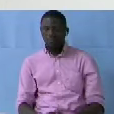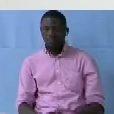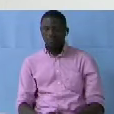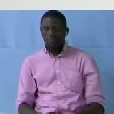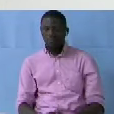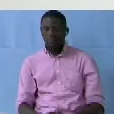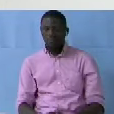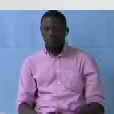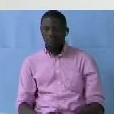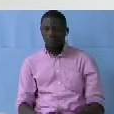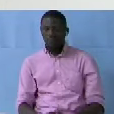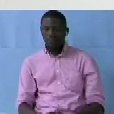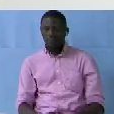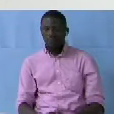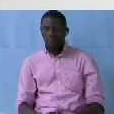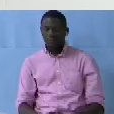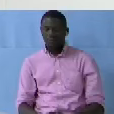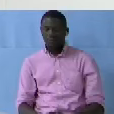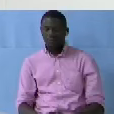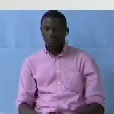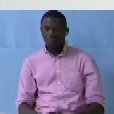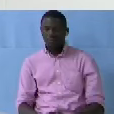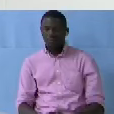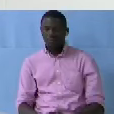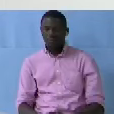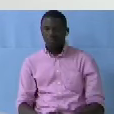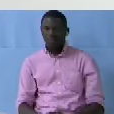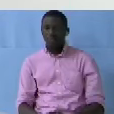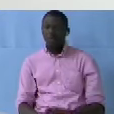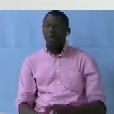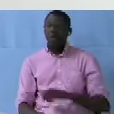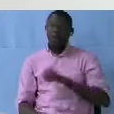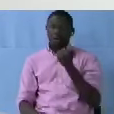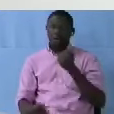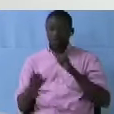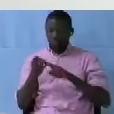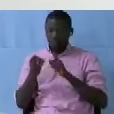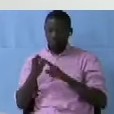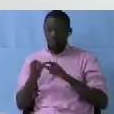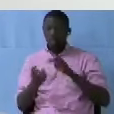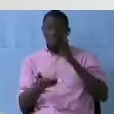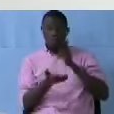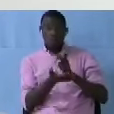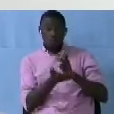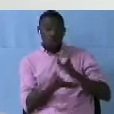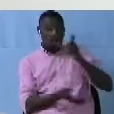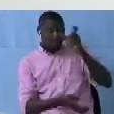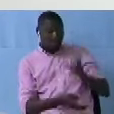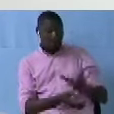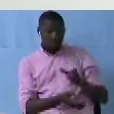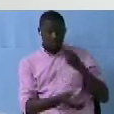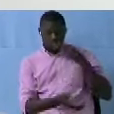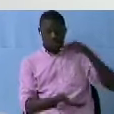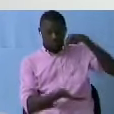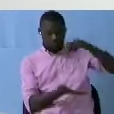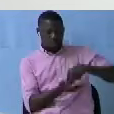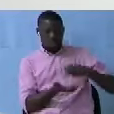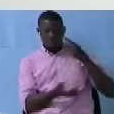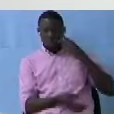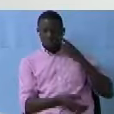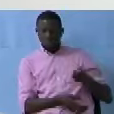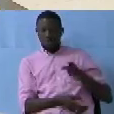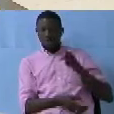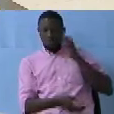xam lan fa nek. And ideally also a witness should be present who should also co-sign